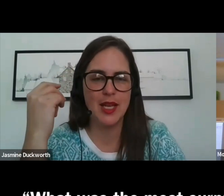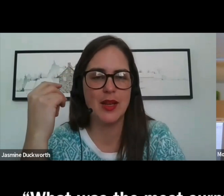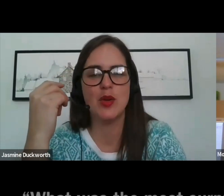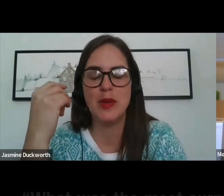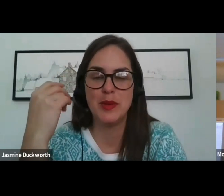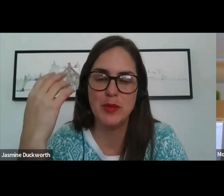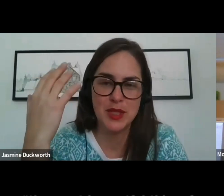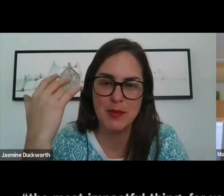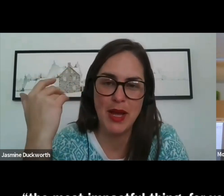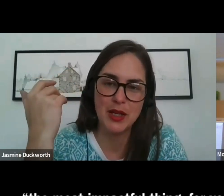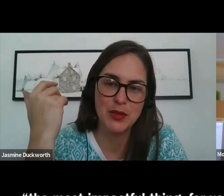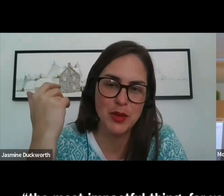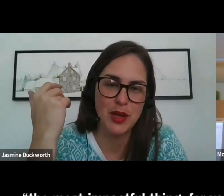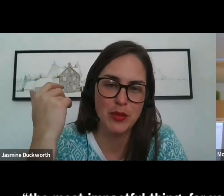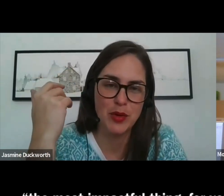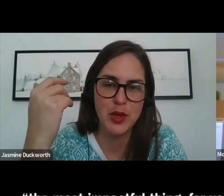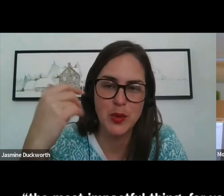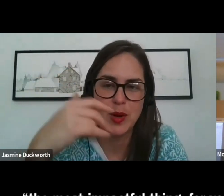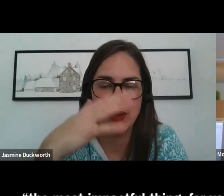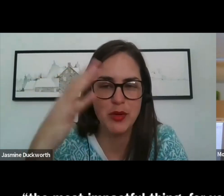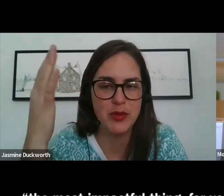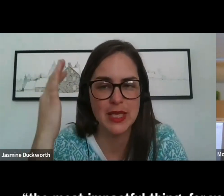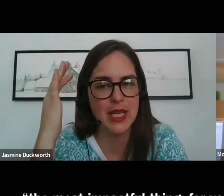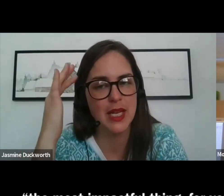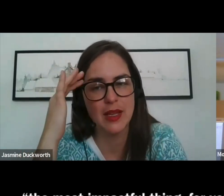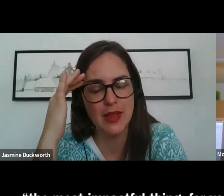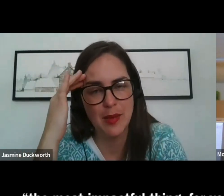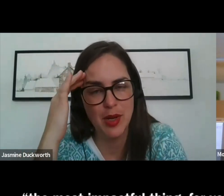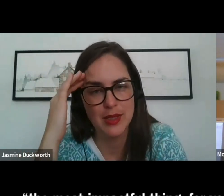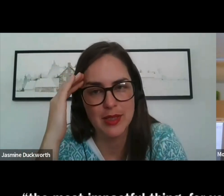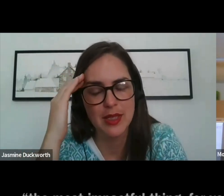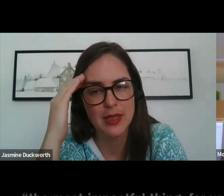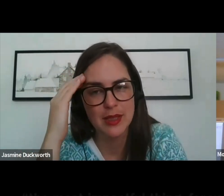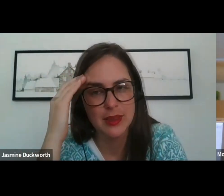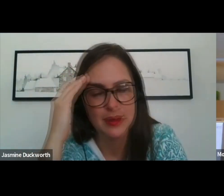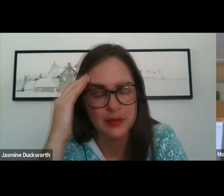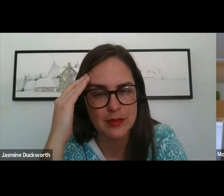surprising thing, or maybe the most impactful thing for you about visiting